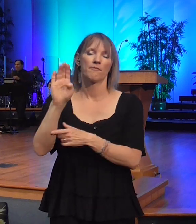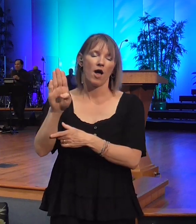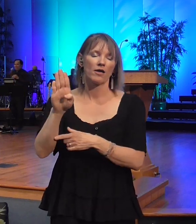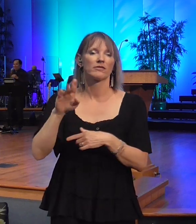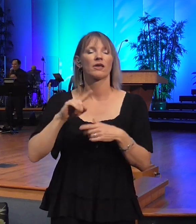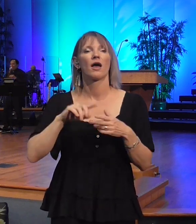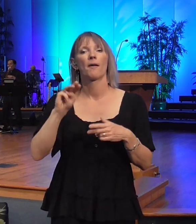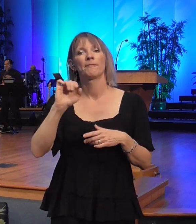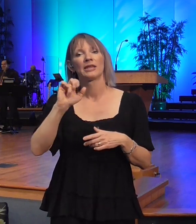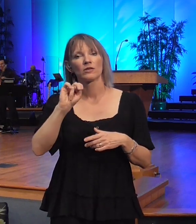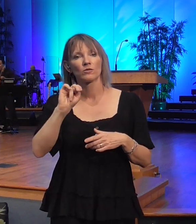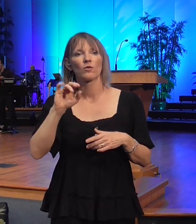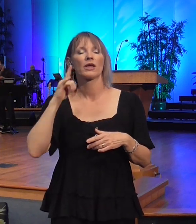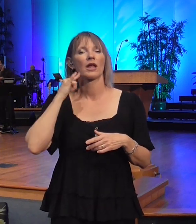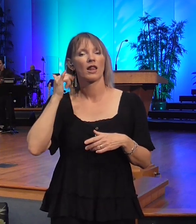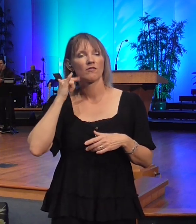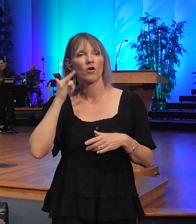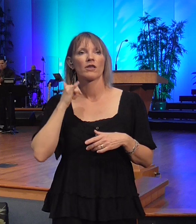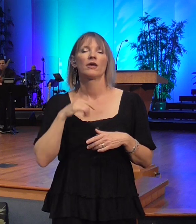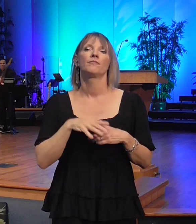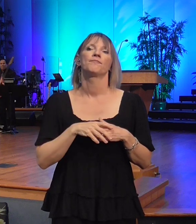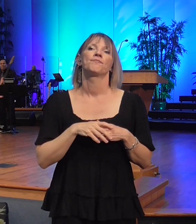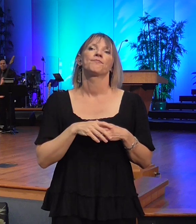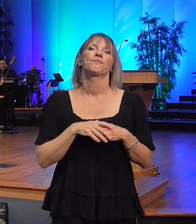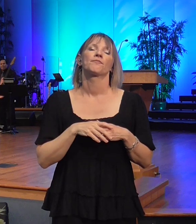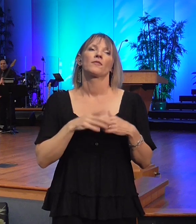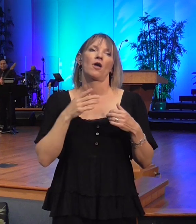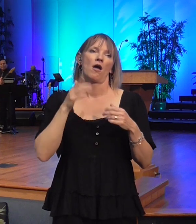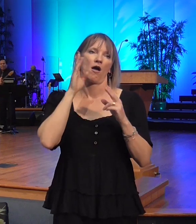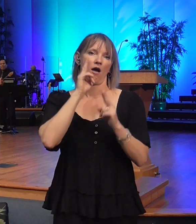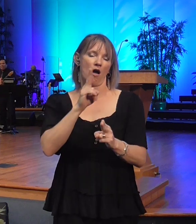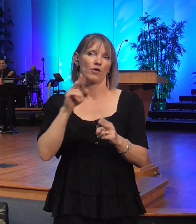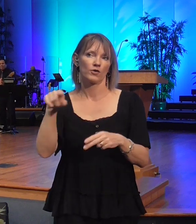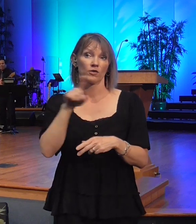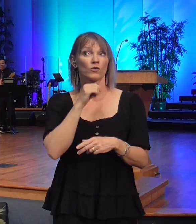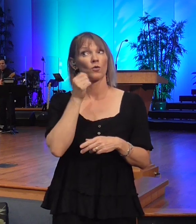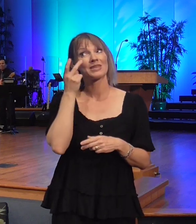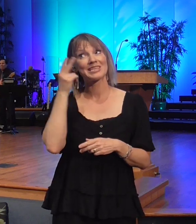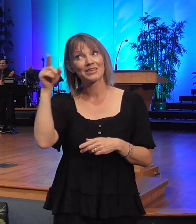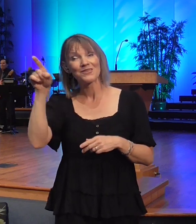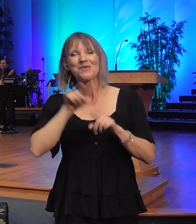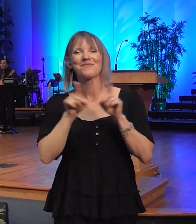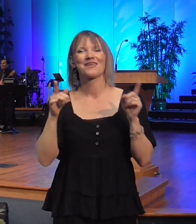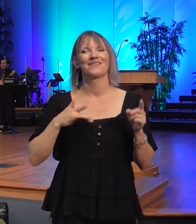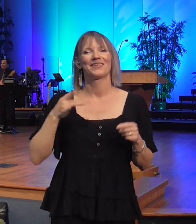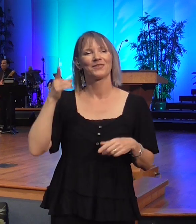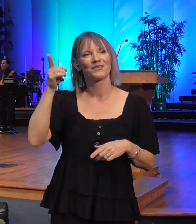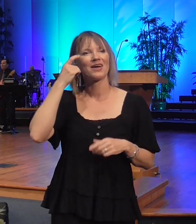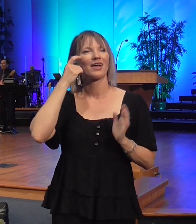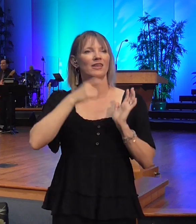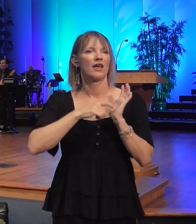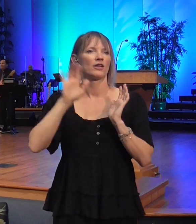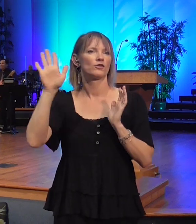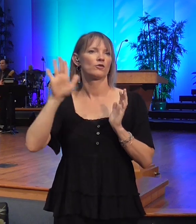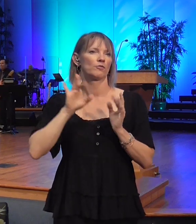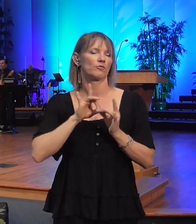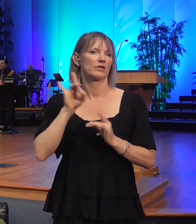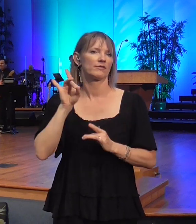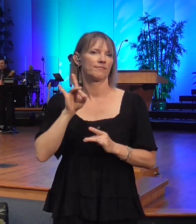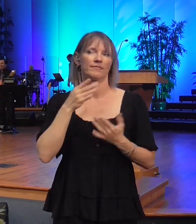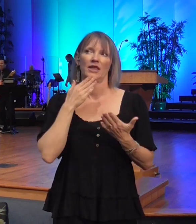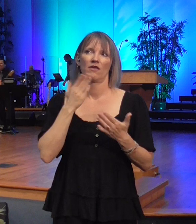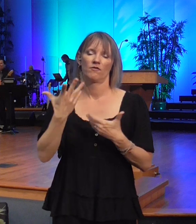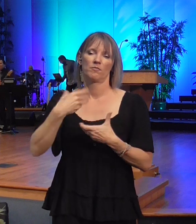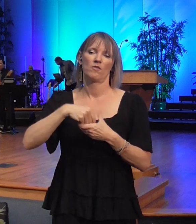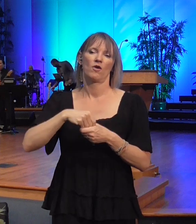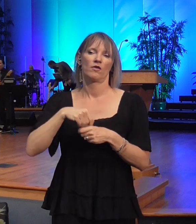Minnesota, California. So we honor you. We don't see you, but we feel you and acknowledge your presence. Thank you for being a part of Mile High